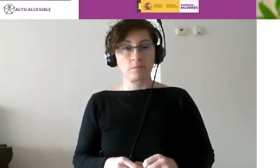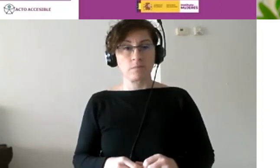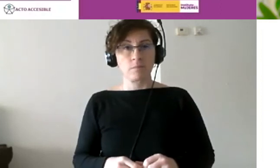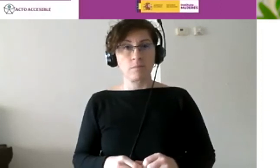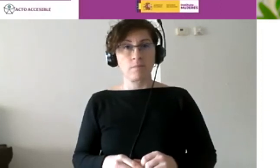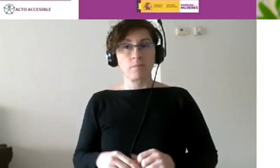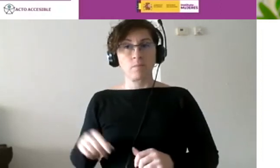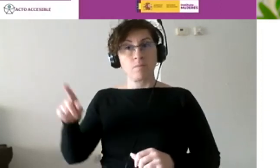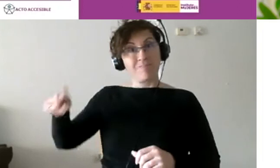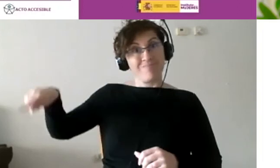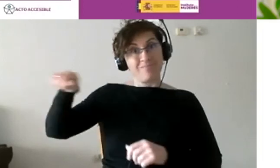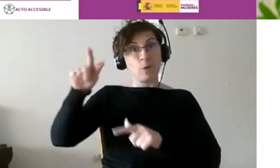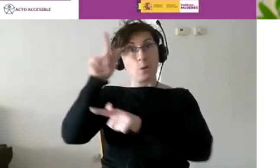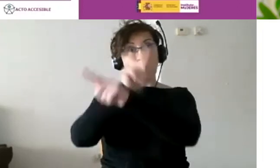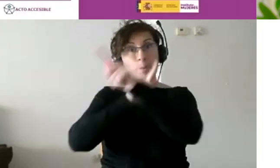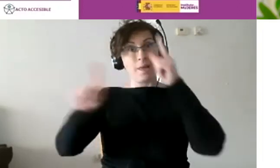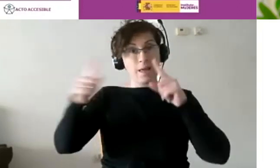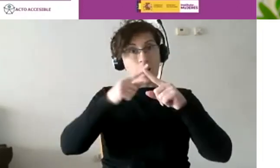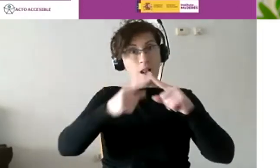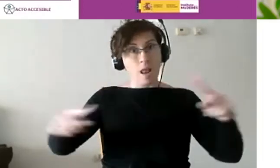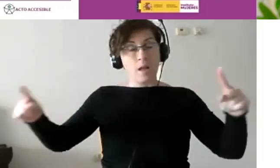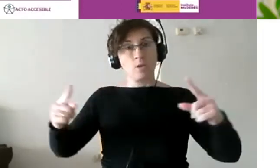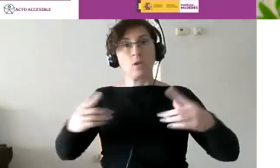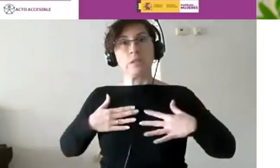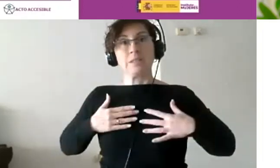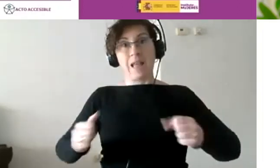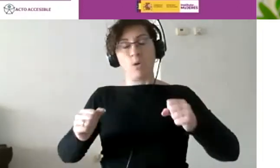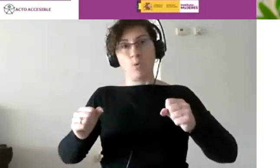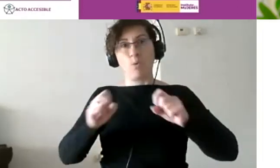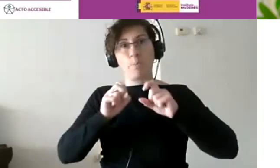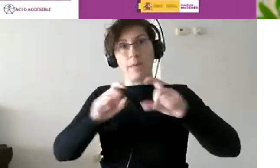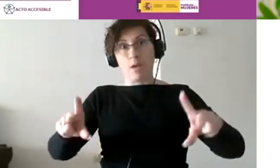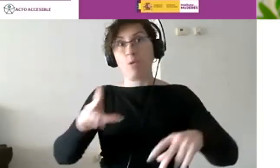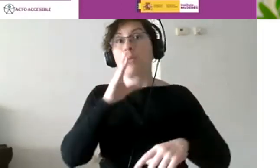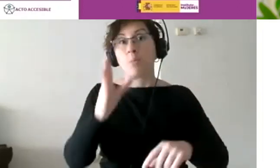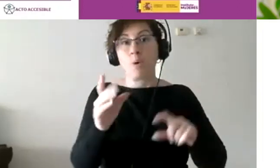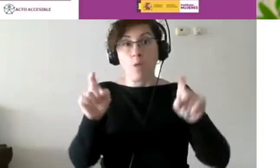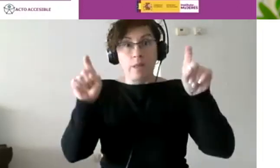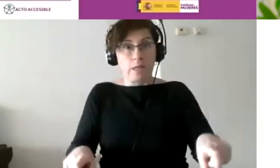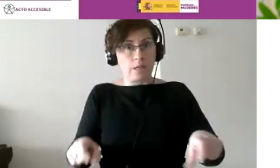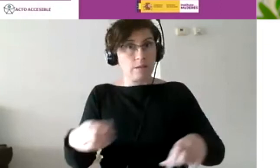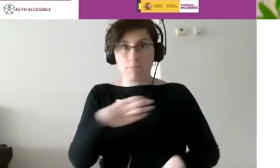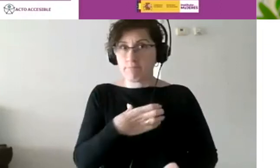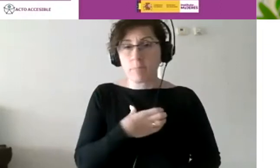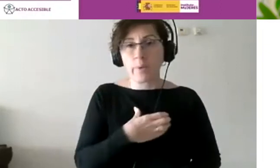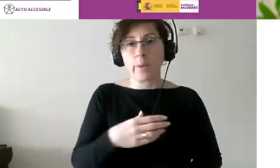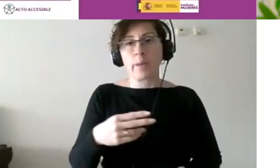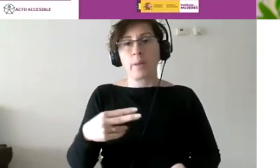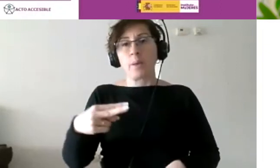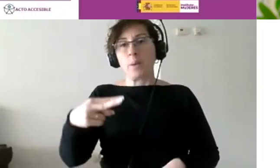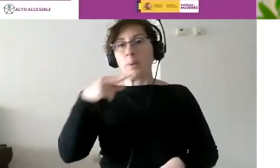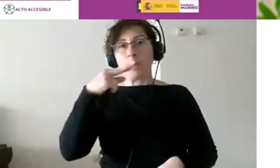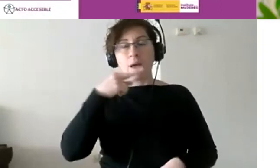toilets, without possibility to rest. It takes about 5-6 days to go through the Ukraine